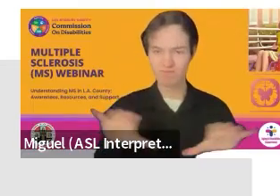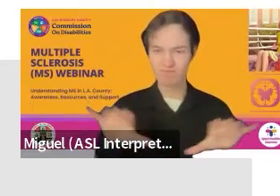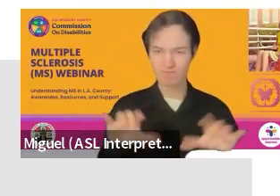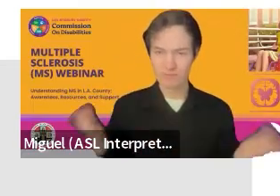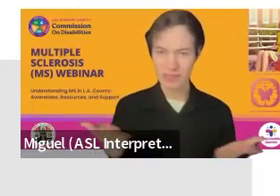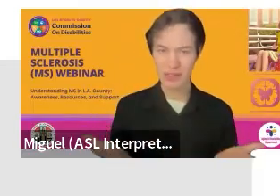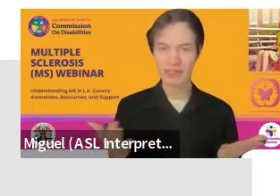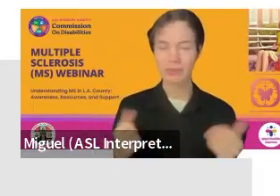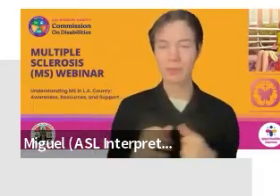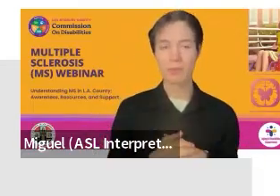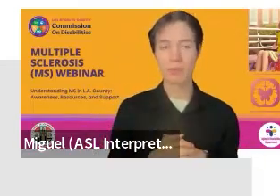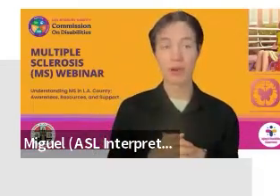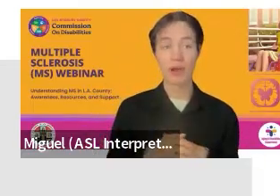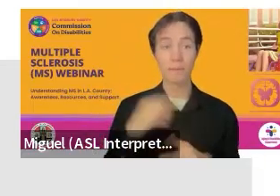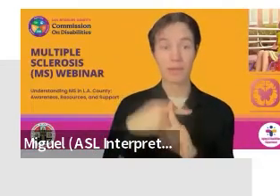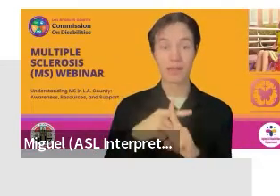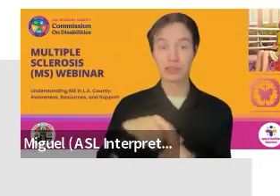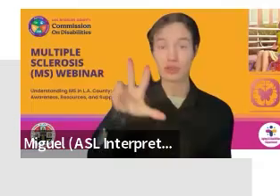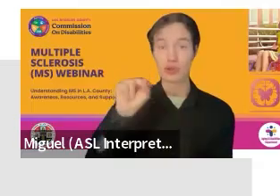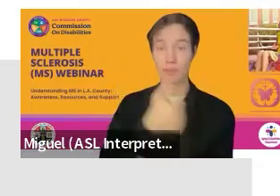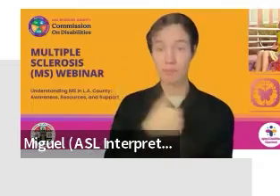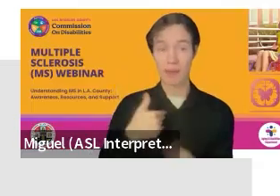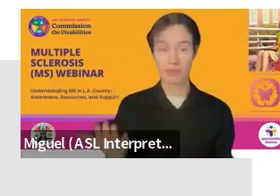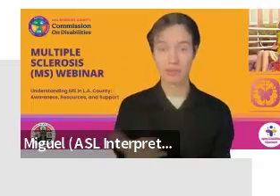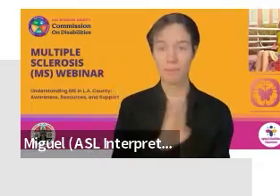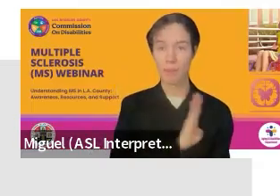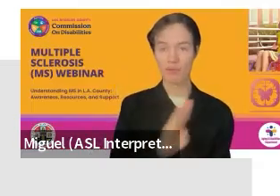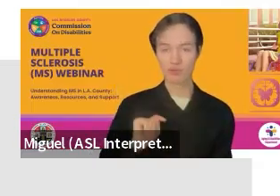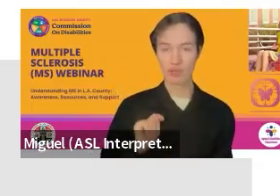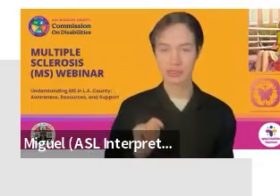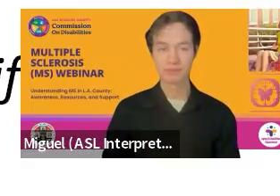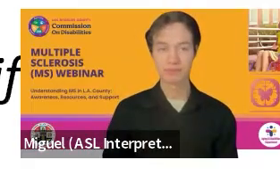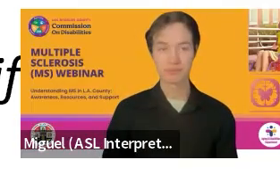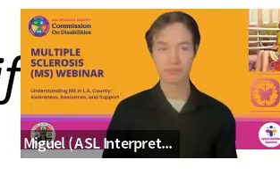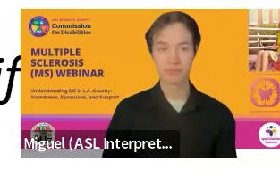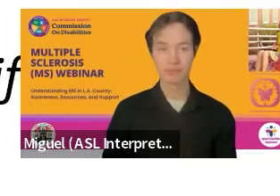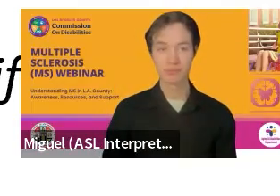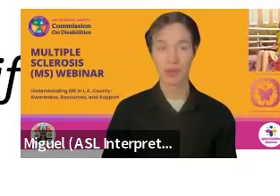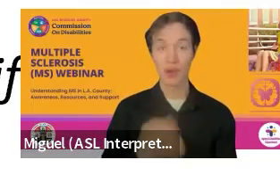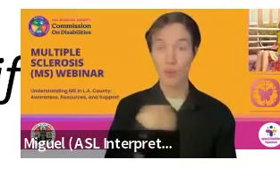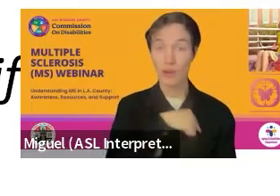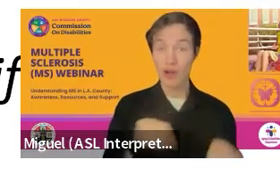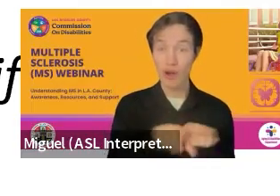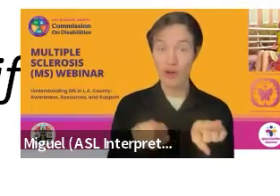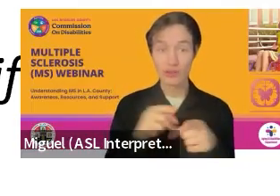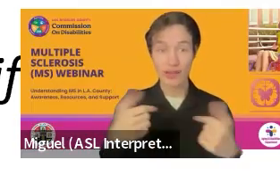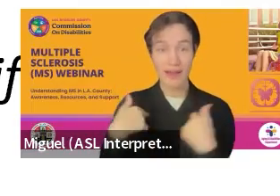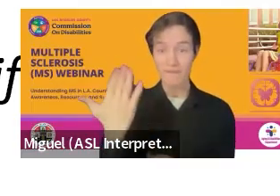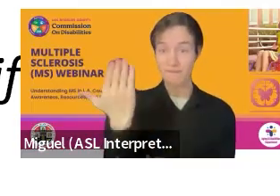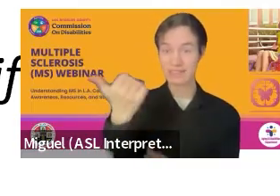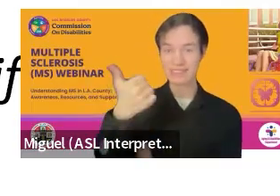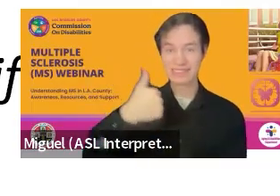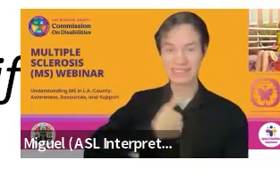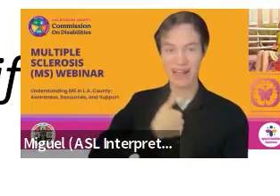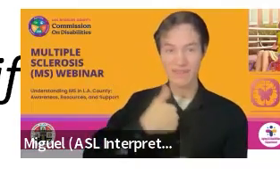30 members of our board of trustees. Next slide, please. We also have 15 self-help groups